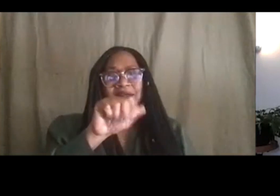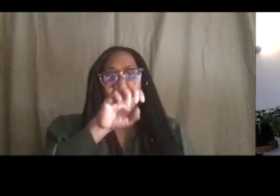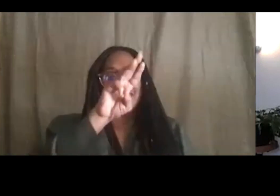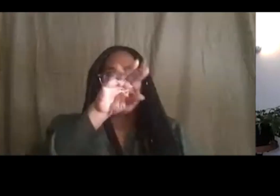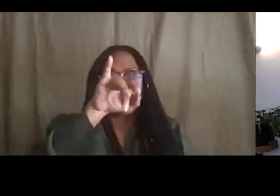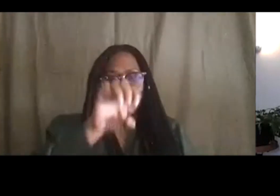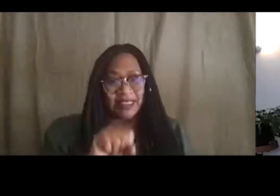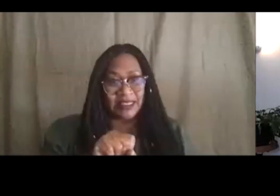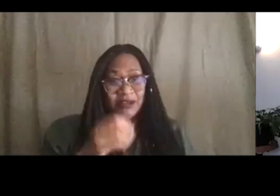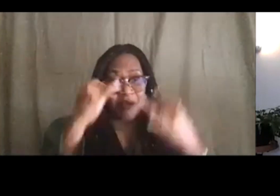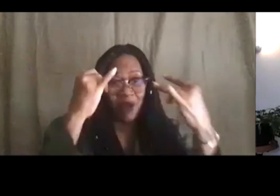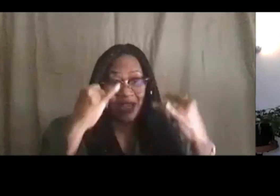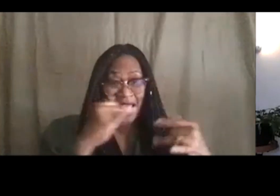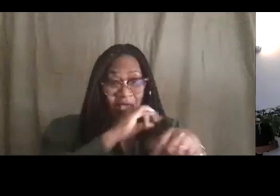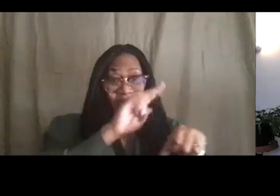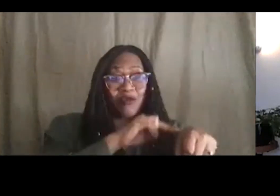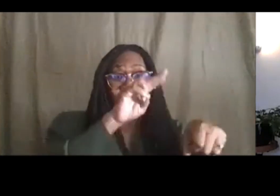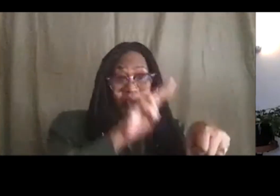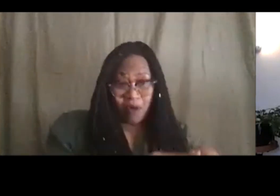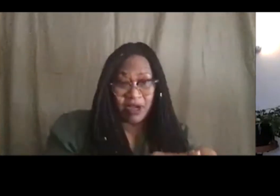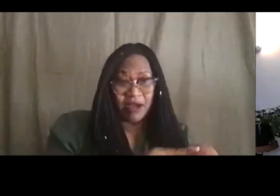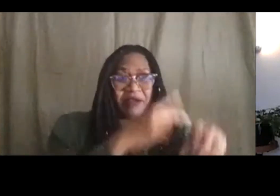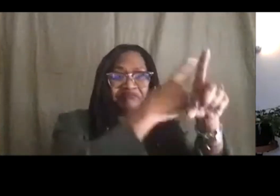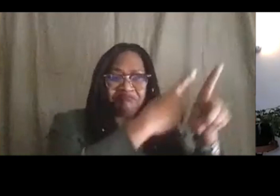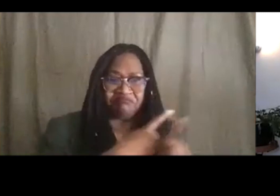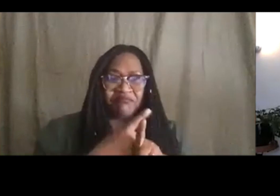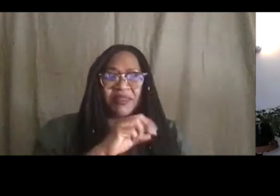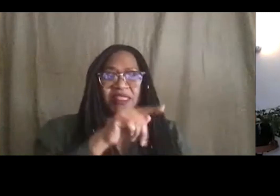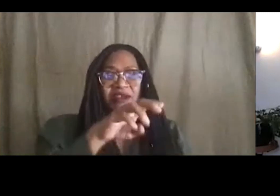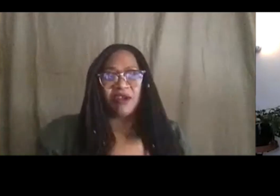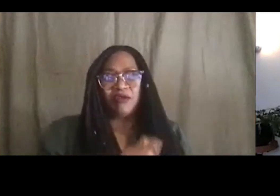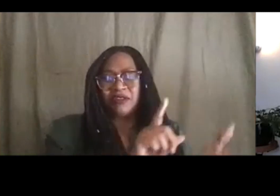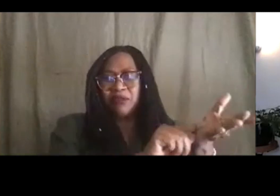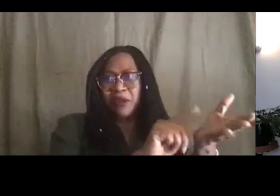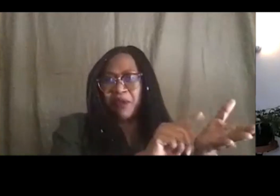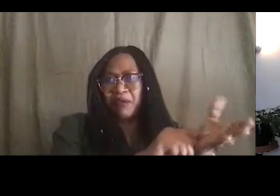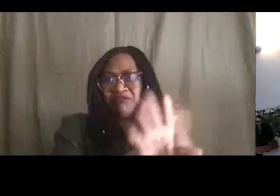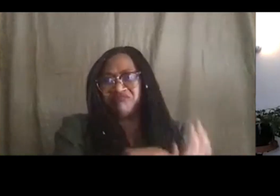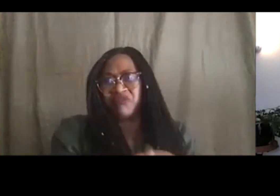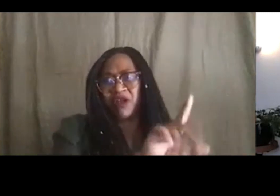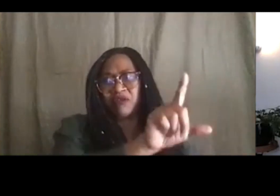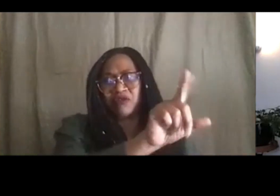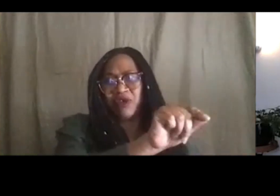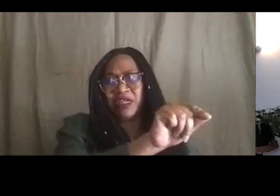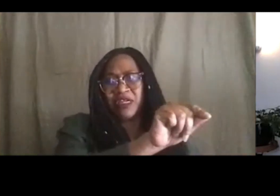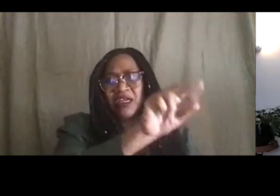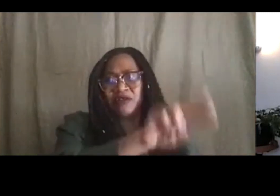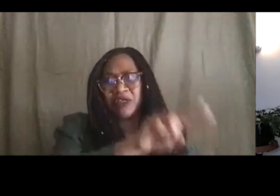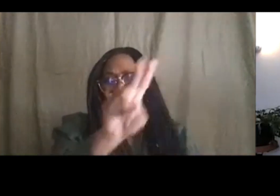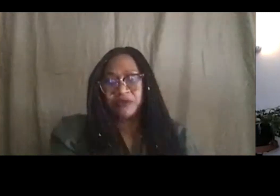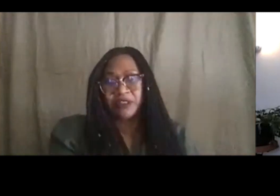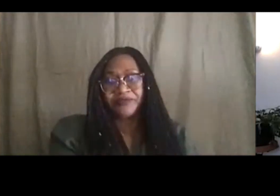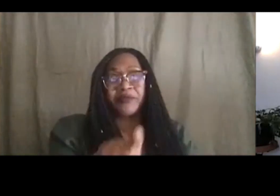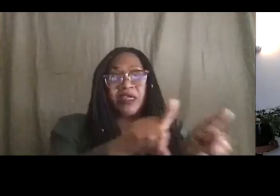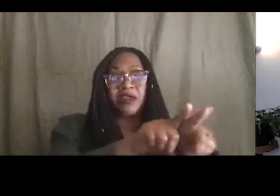monographs, Ordinary Notes, which will be published in 2022, and Black Still Life. We also